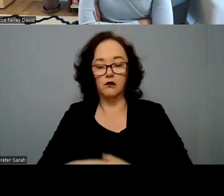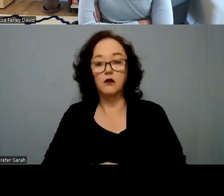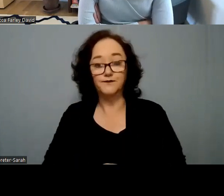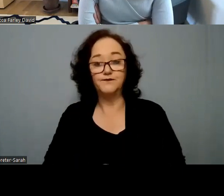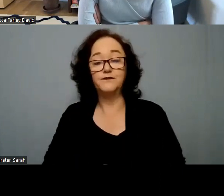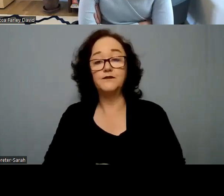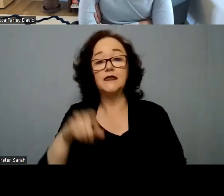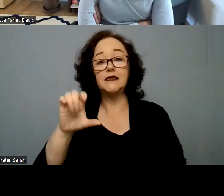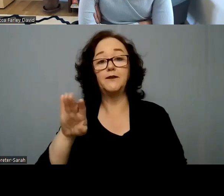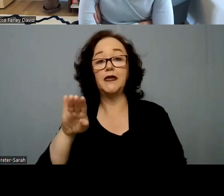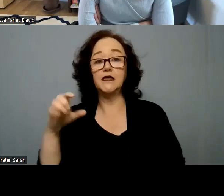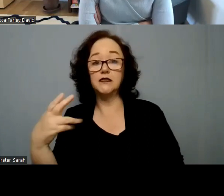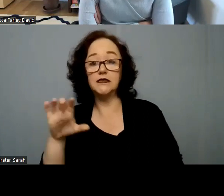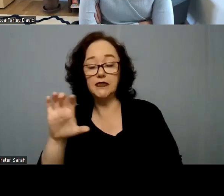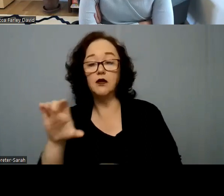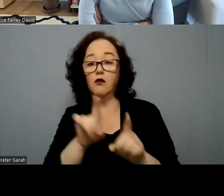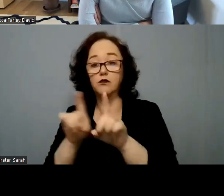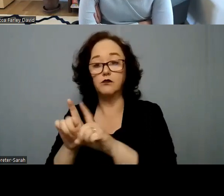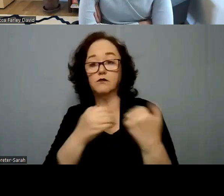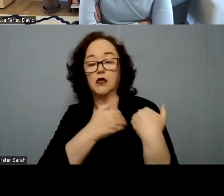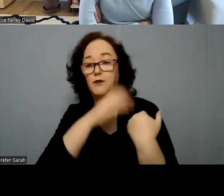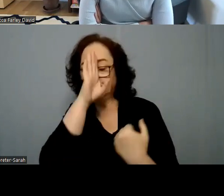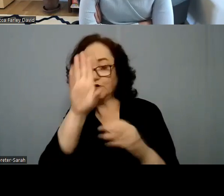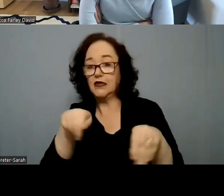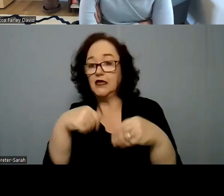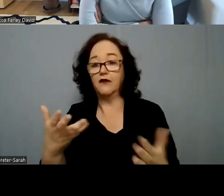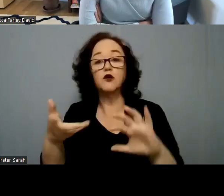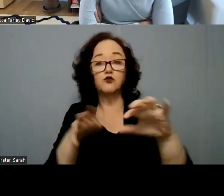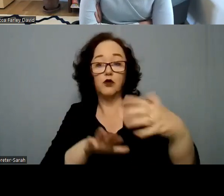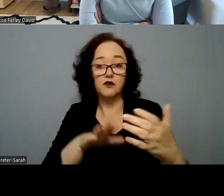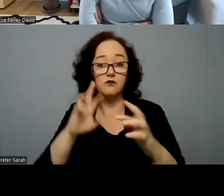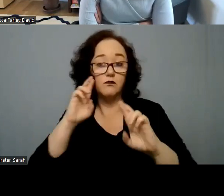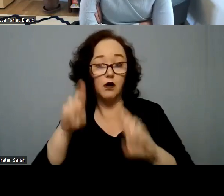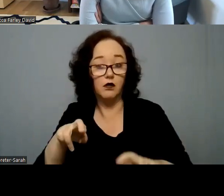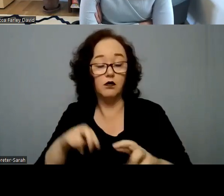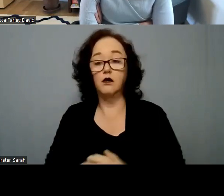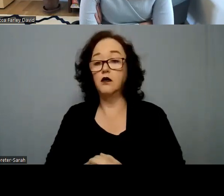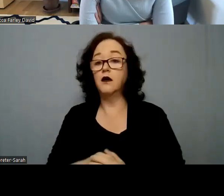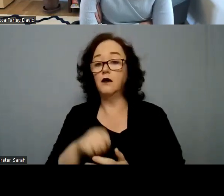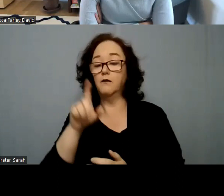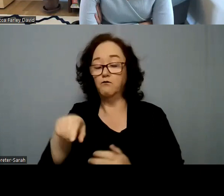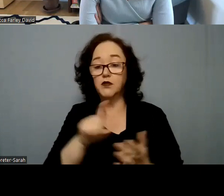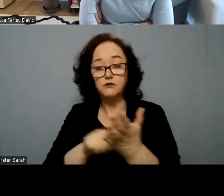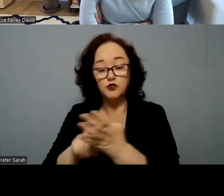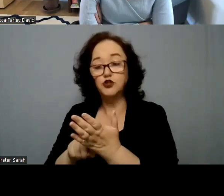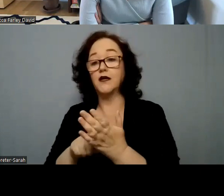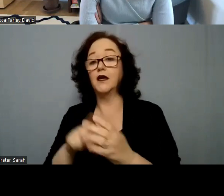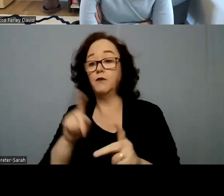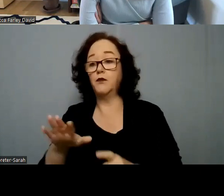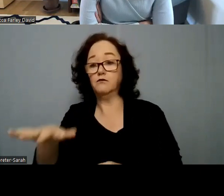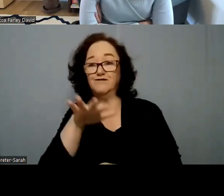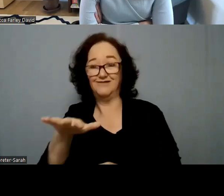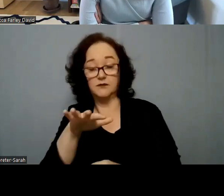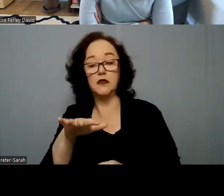CCBHCs are also required to directly deliver crisis response. They have to make sure individuals in their service area have access to